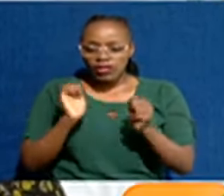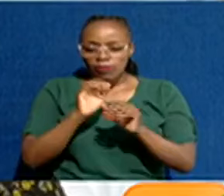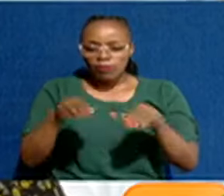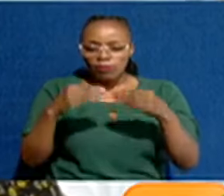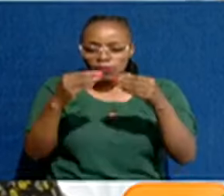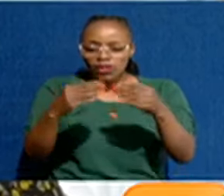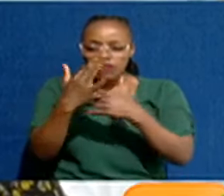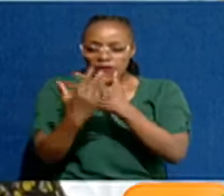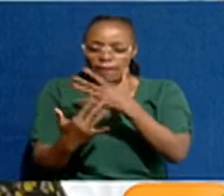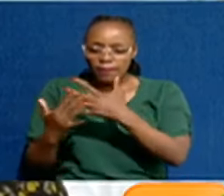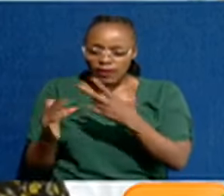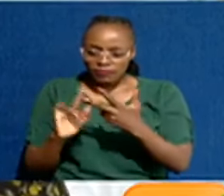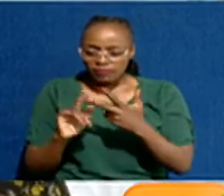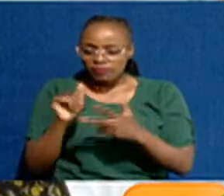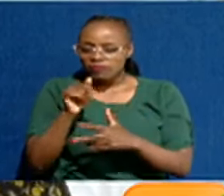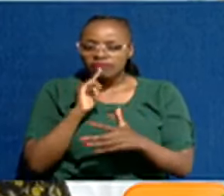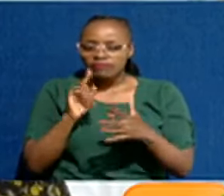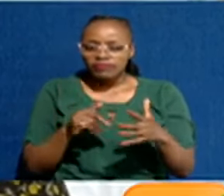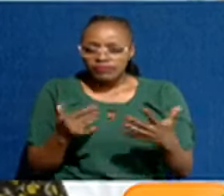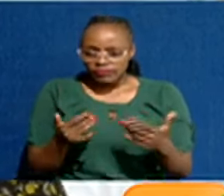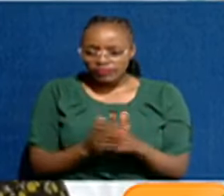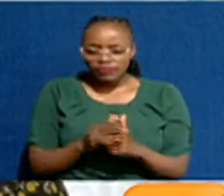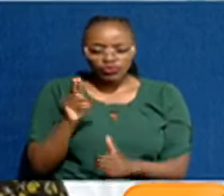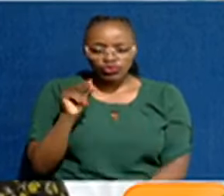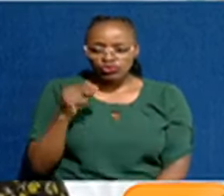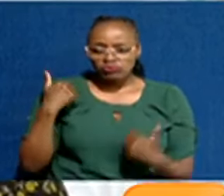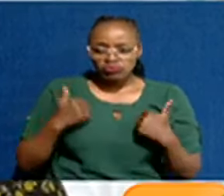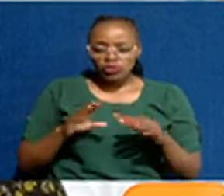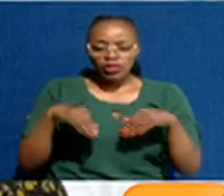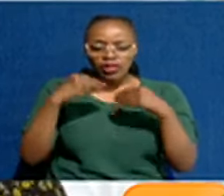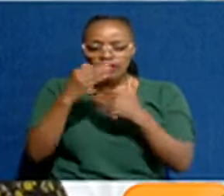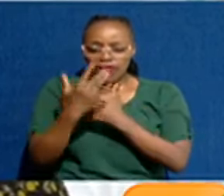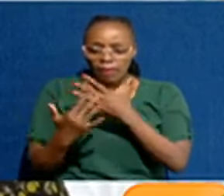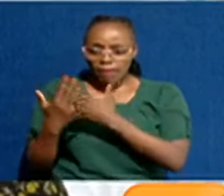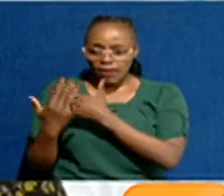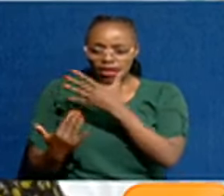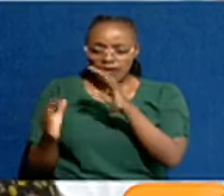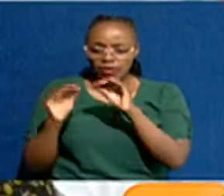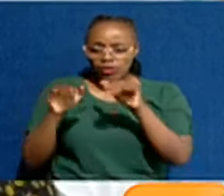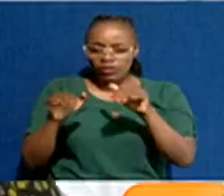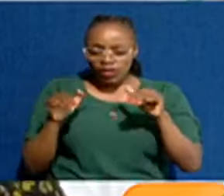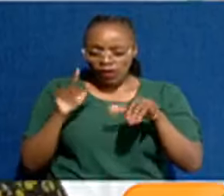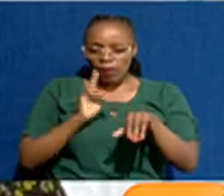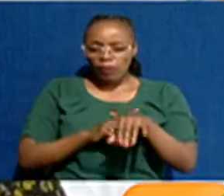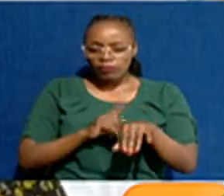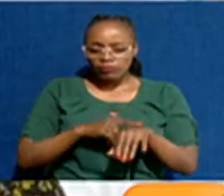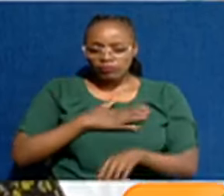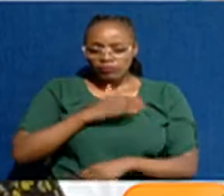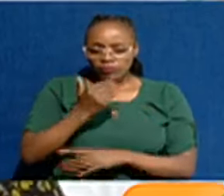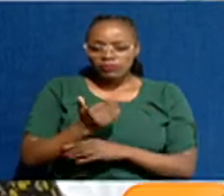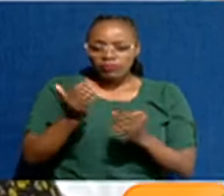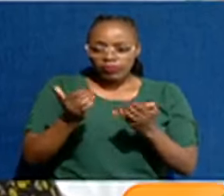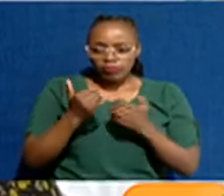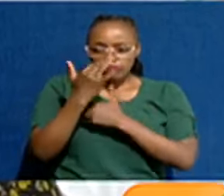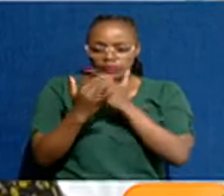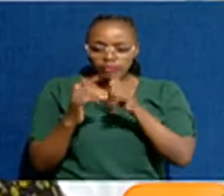damu. Wengine unakuta wakisema ya kwamba mimi sitatoa damu, nitangoja siku ile mtu wangu akitaka damu ndio